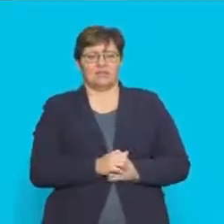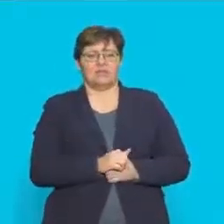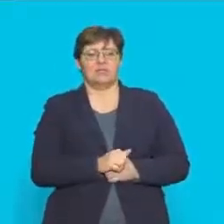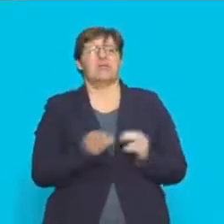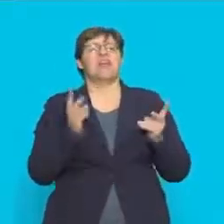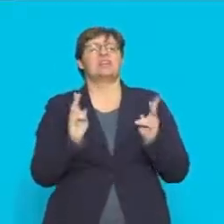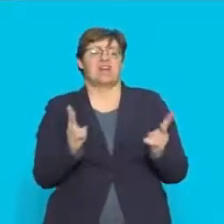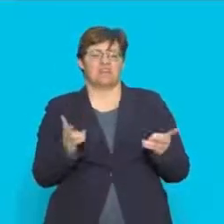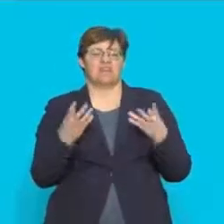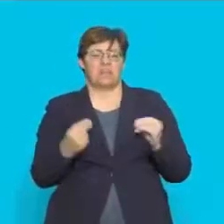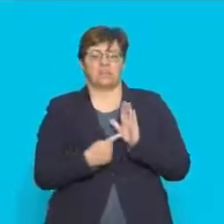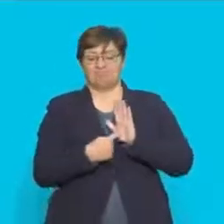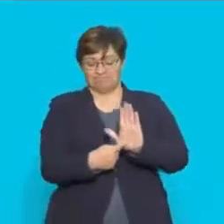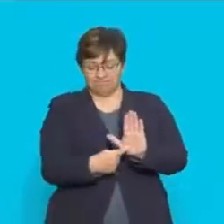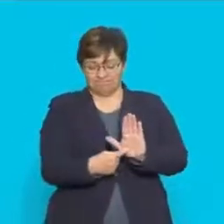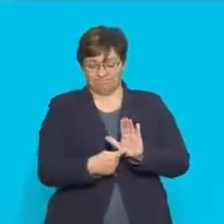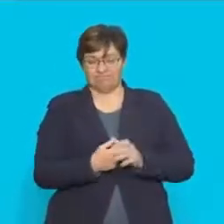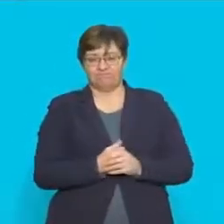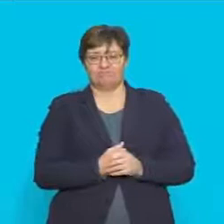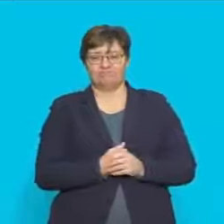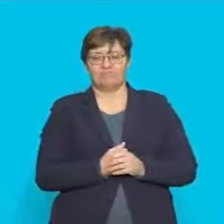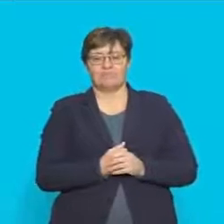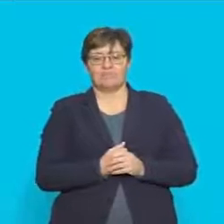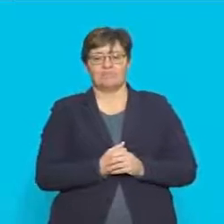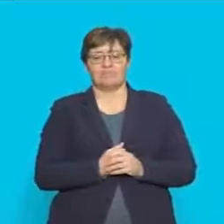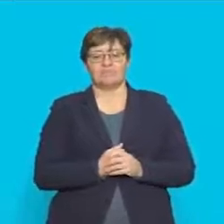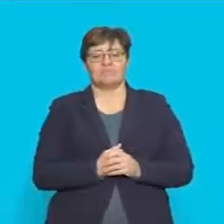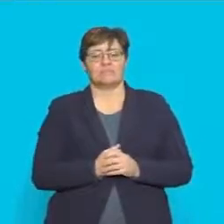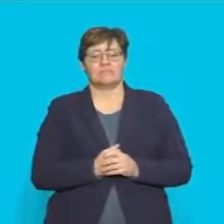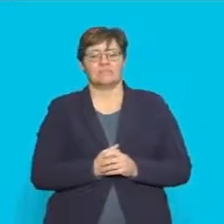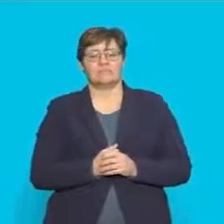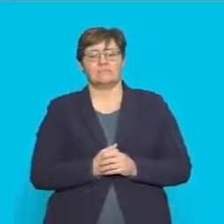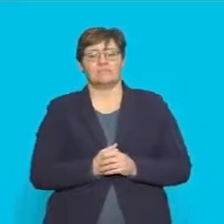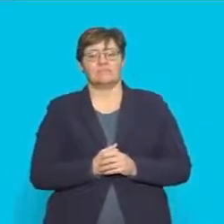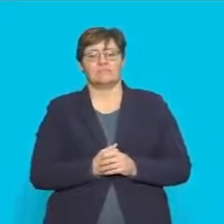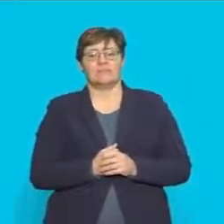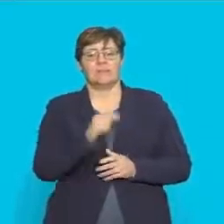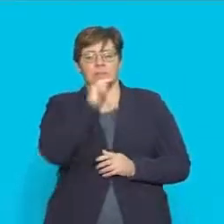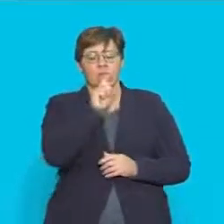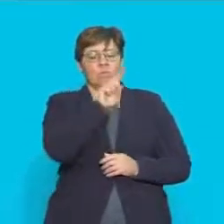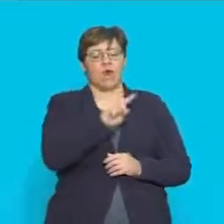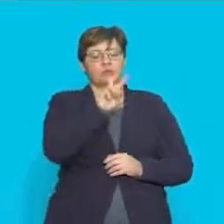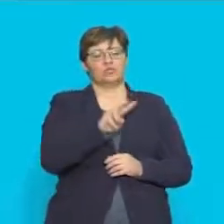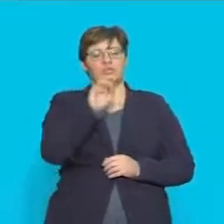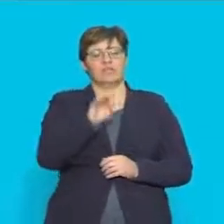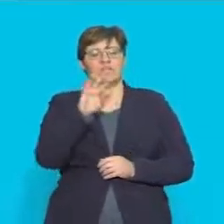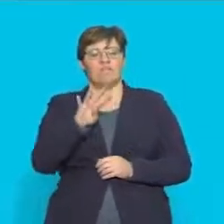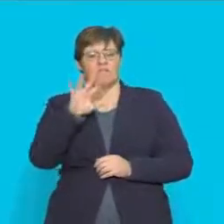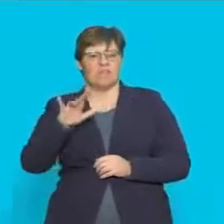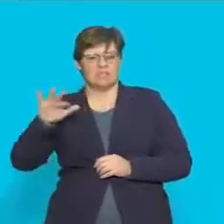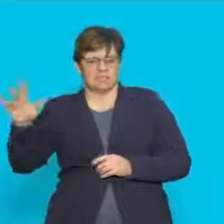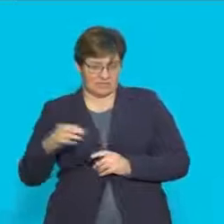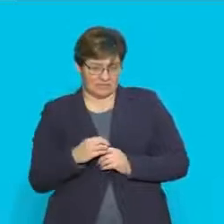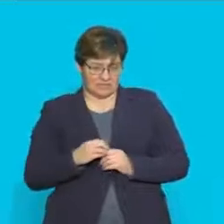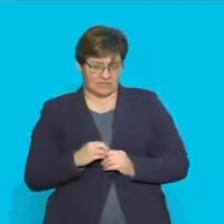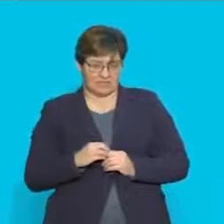use, and some textbooks just use an N as is, right? And these will be 1, 2, 3, 4. So you can